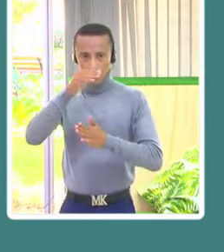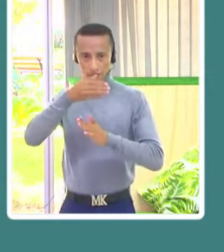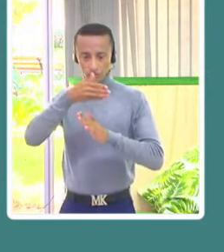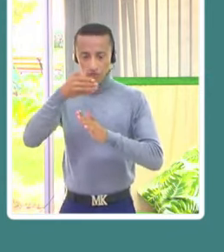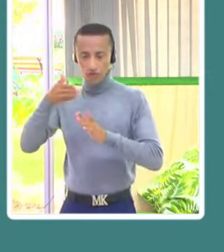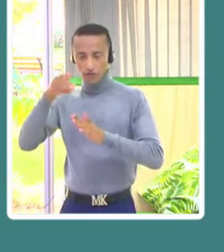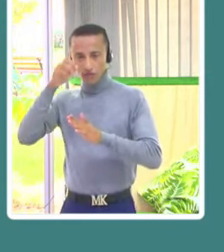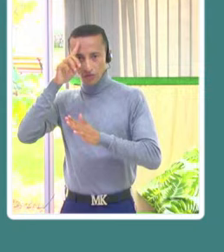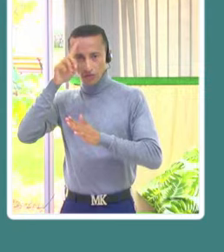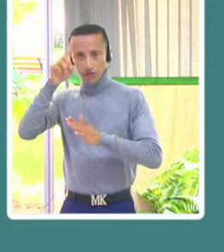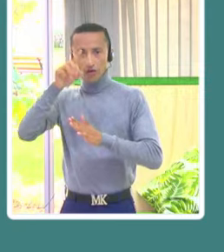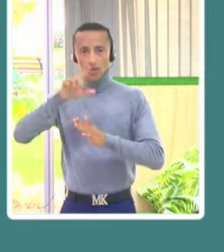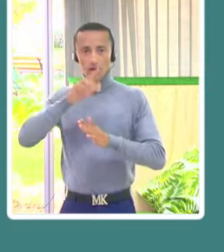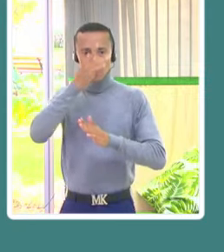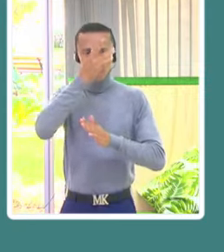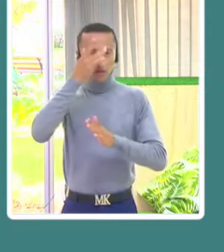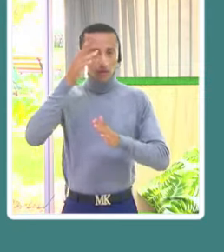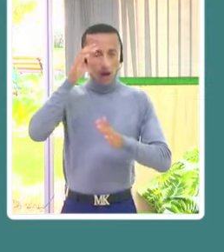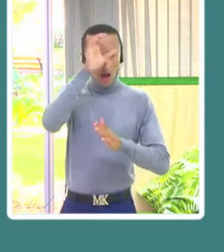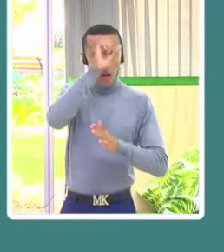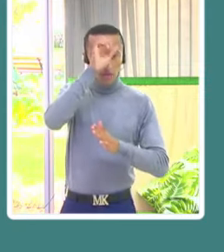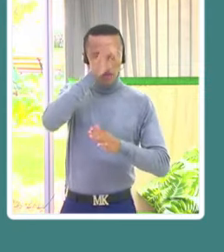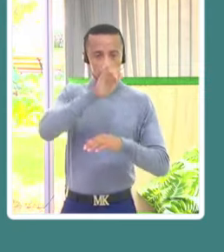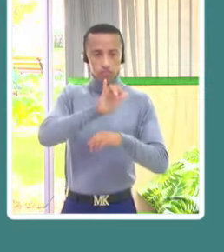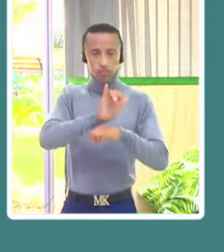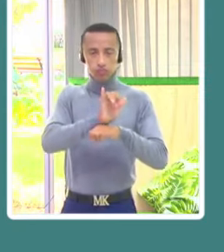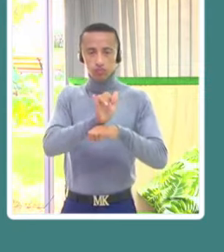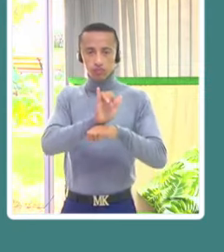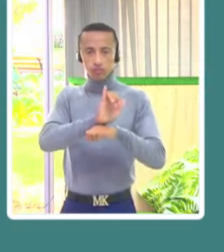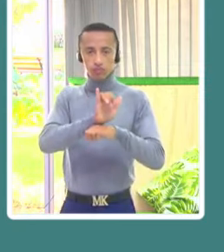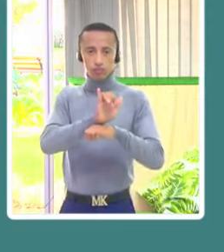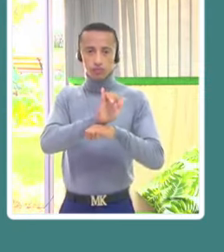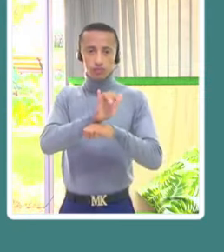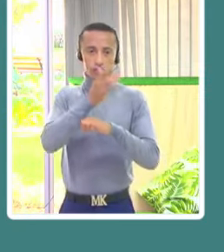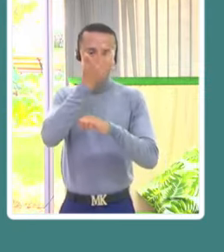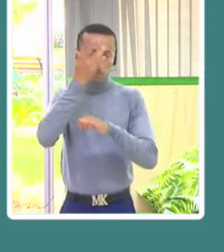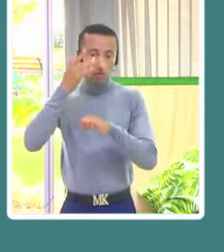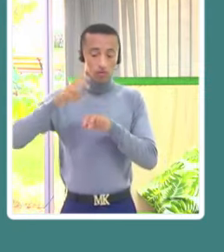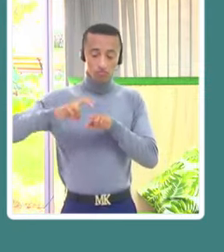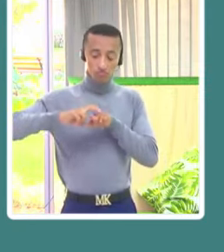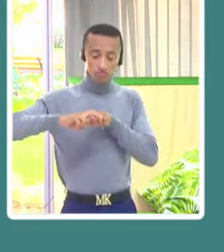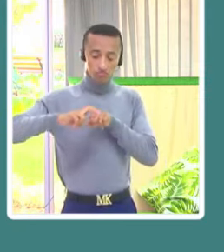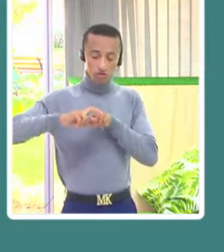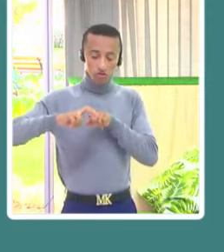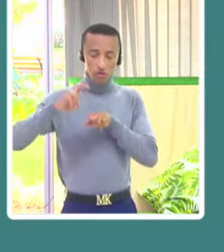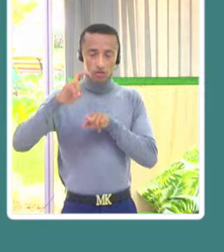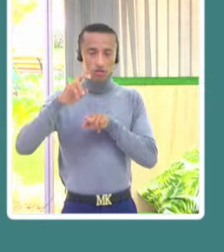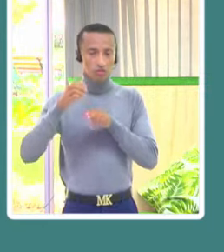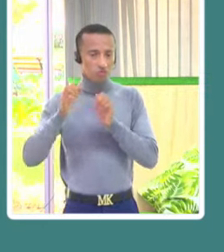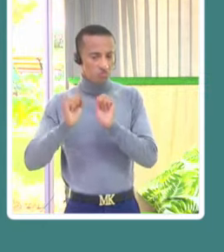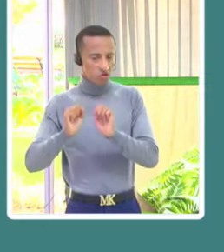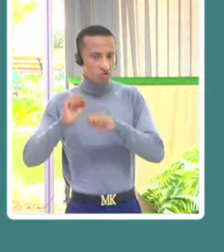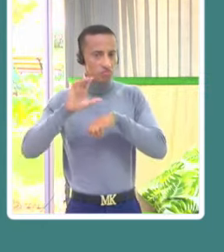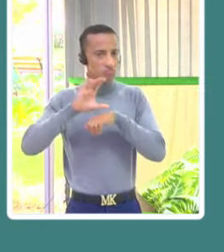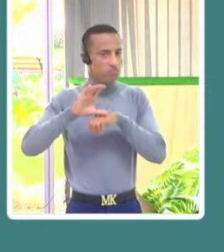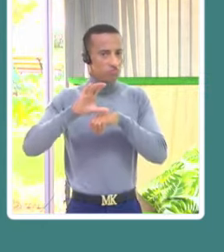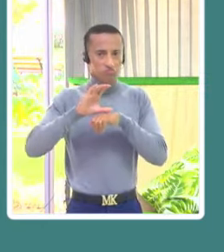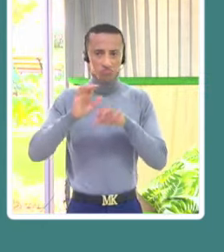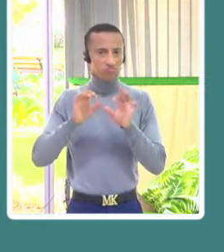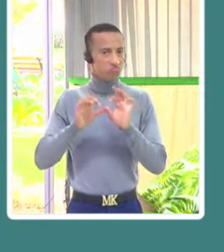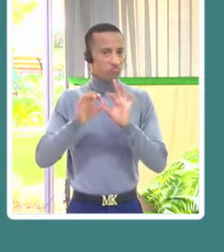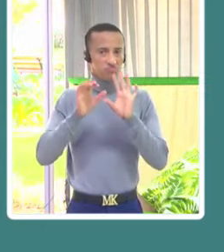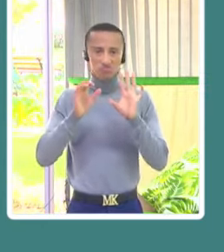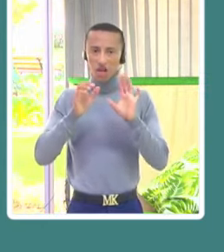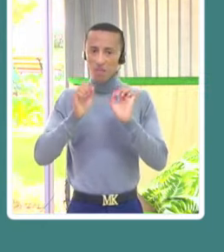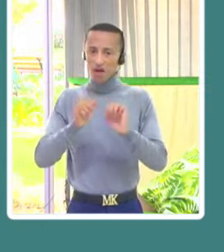on YouTube, sitting on a train, on a metro. They take courses on YouTube, coming back and forth from work